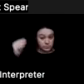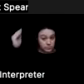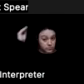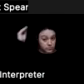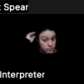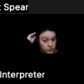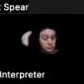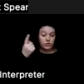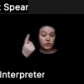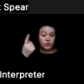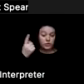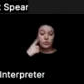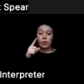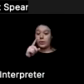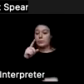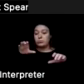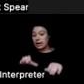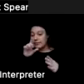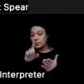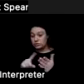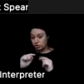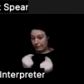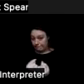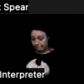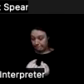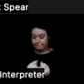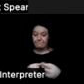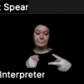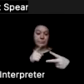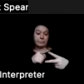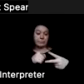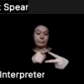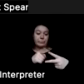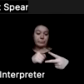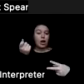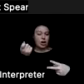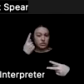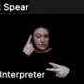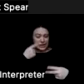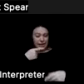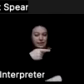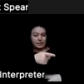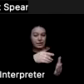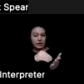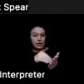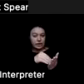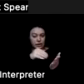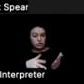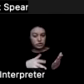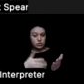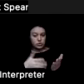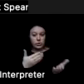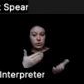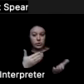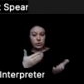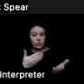research team is 1, understanding what can be hidden from the trainee and ensuring that you develop tools